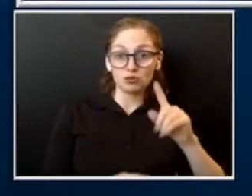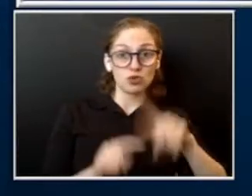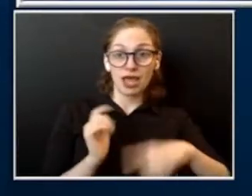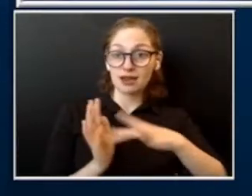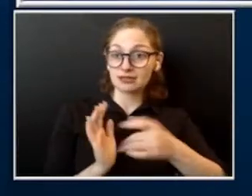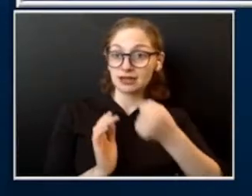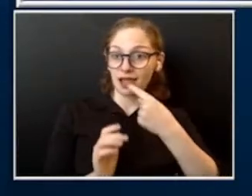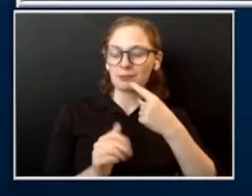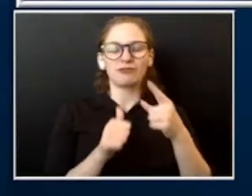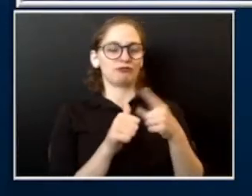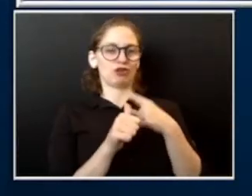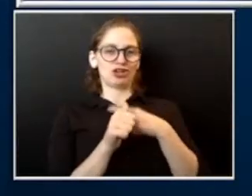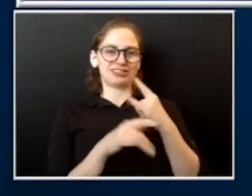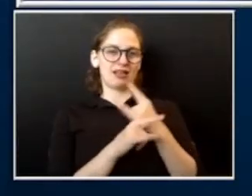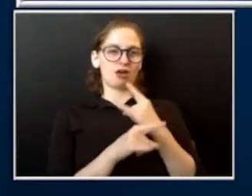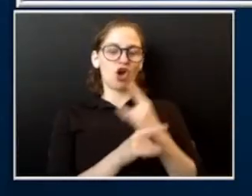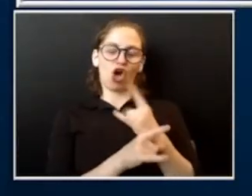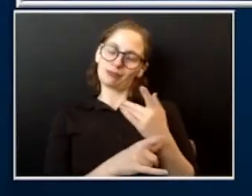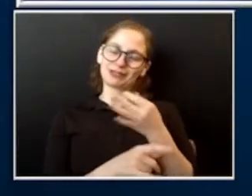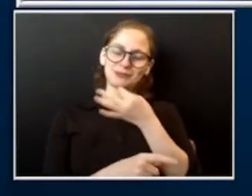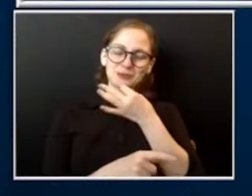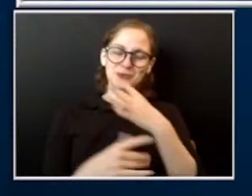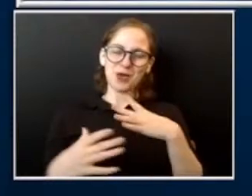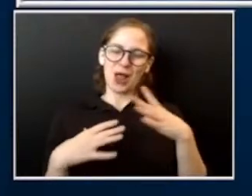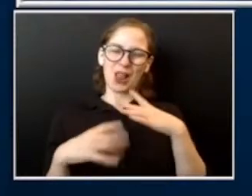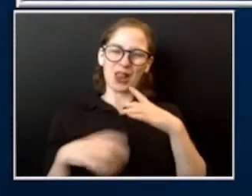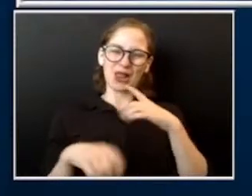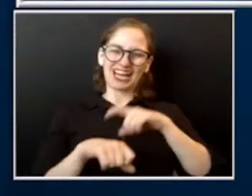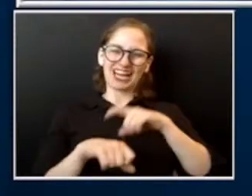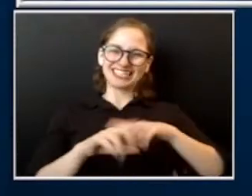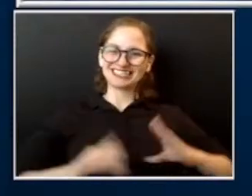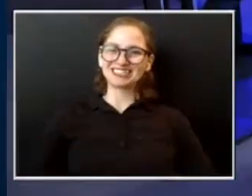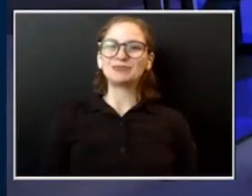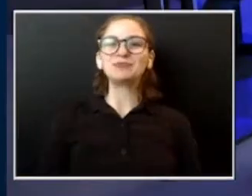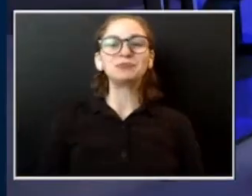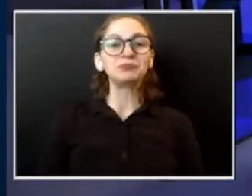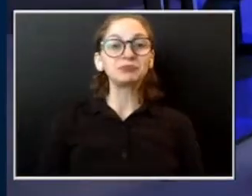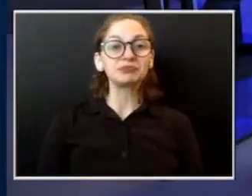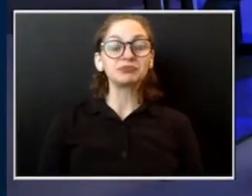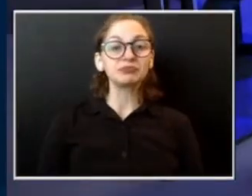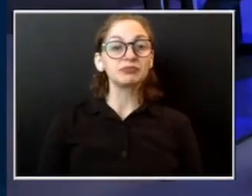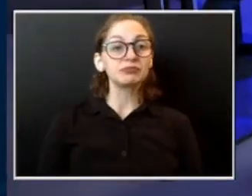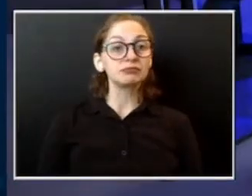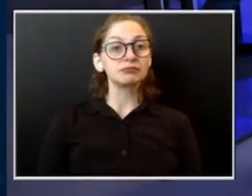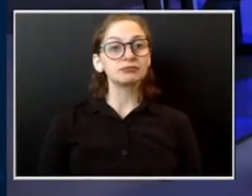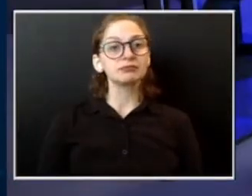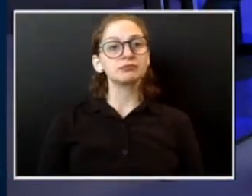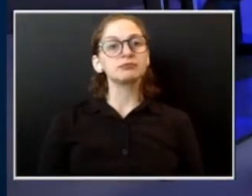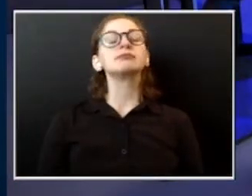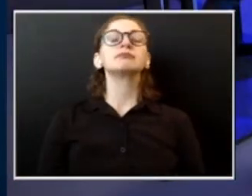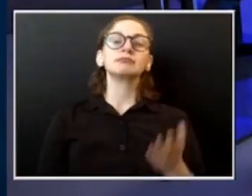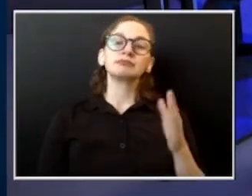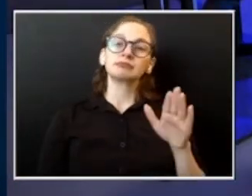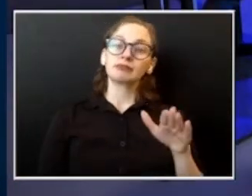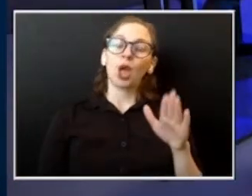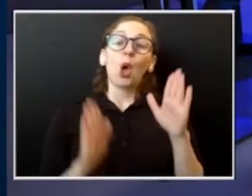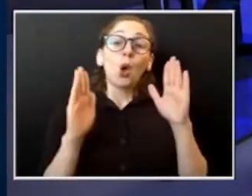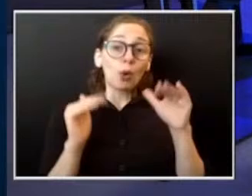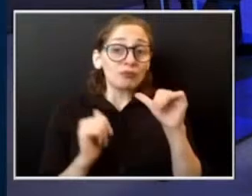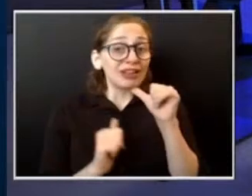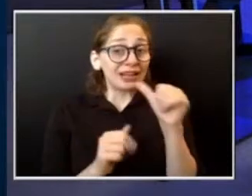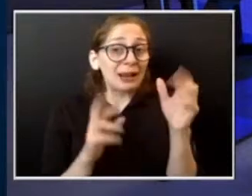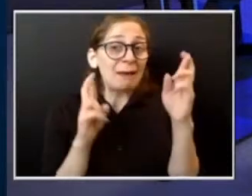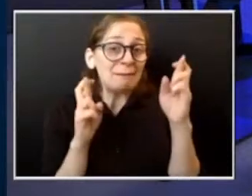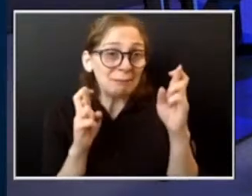because we're heading into the holiday season. Any limitations on that? Well, I will say hopefully not, because it's football